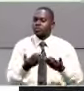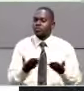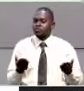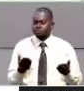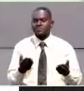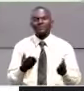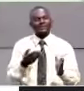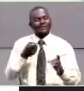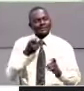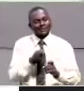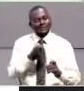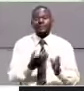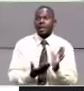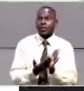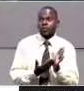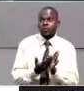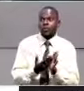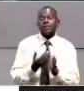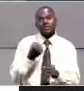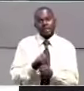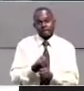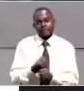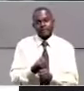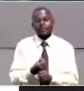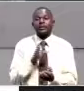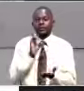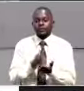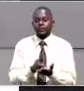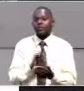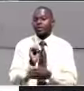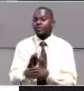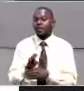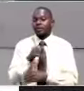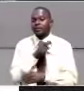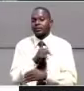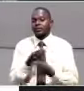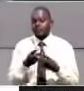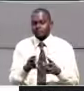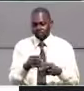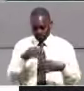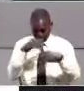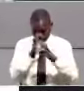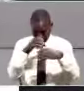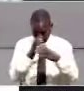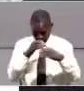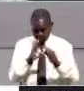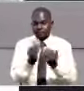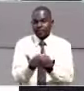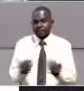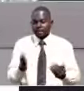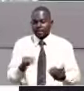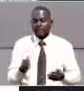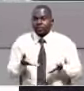very delicate and complicated operations can be done. Medics advise hospitals to start early screening in children, especially after